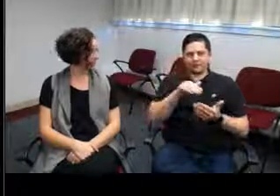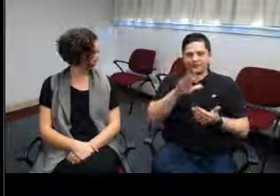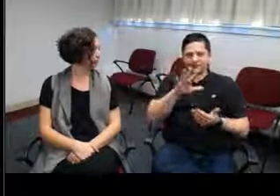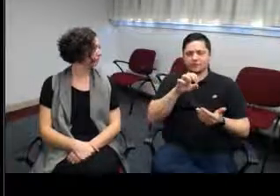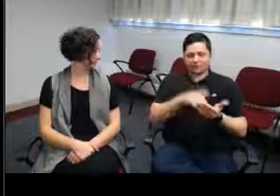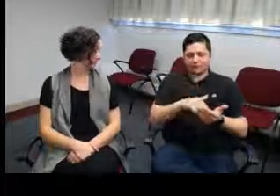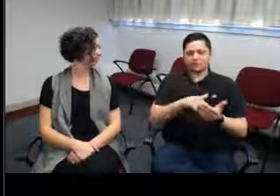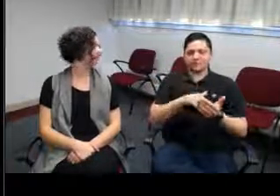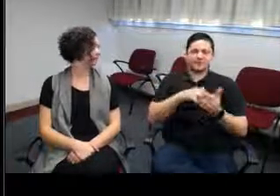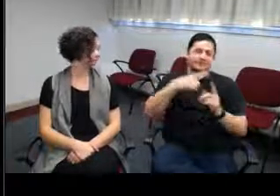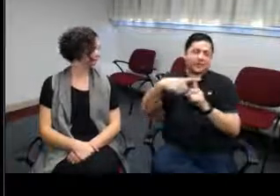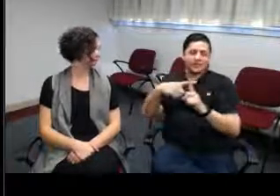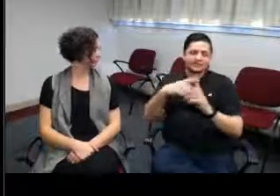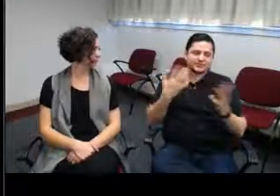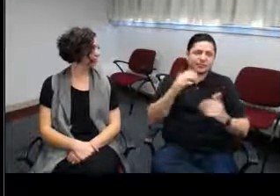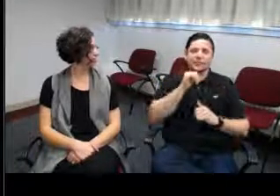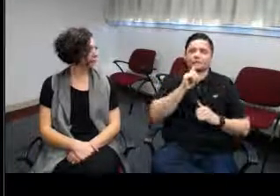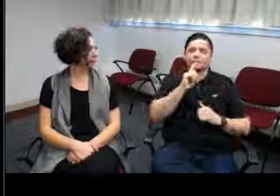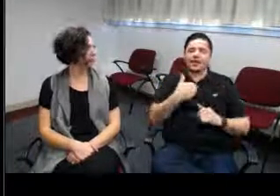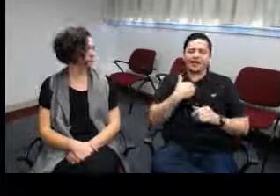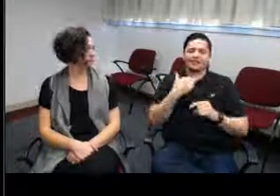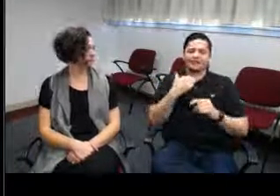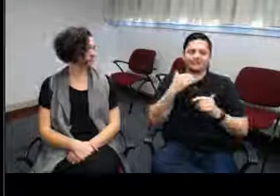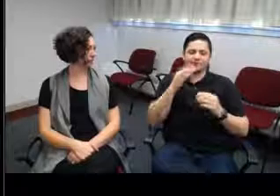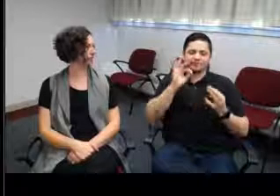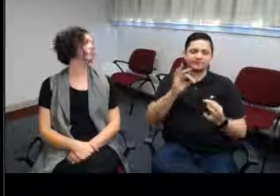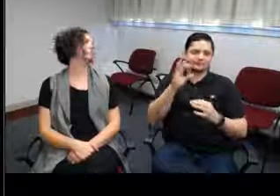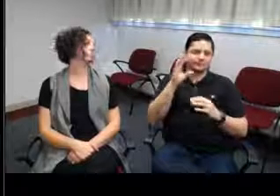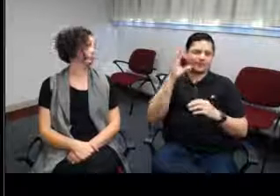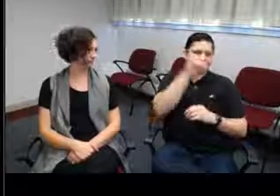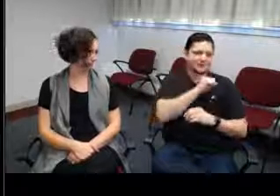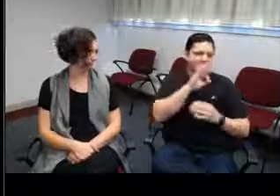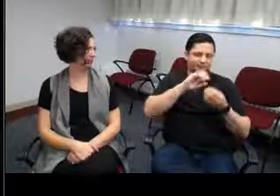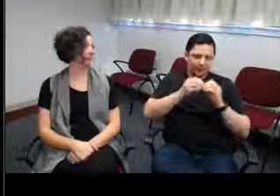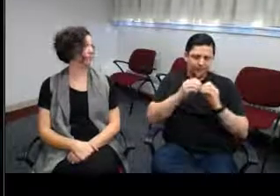deaf community in the United States, of which there are more than 500,000